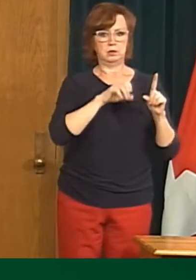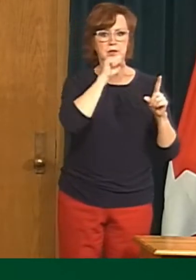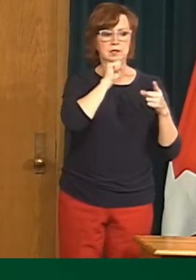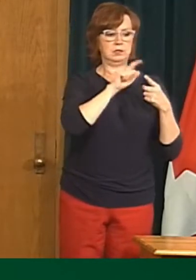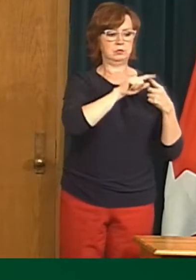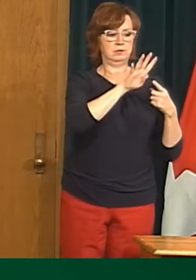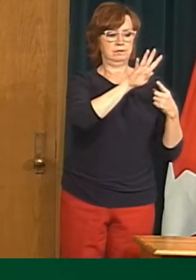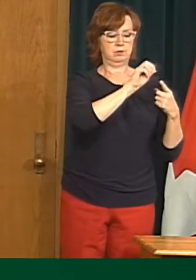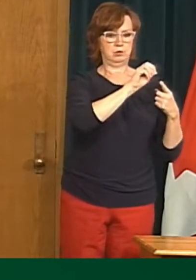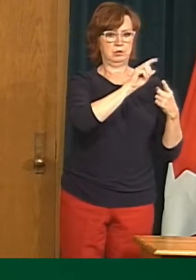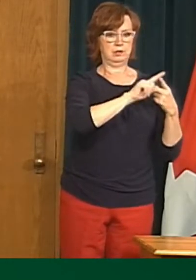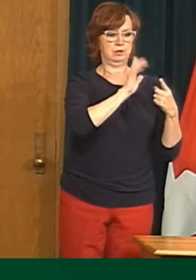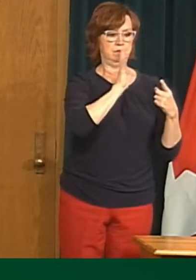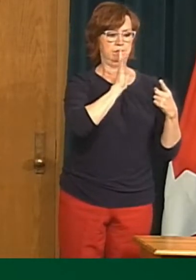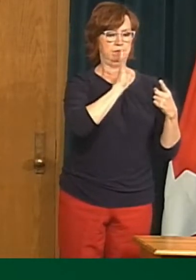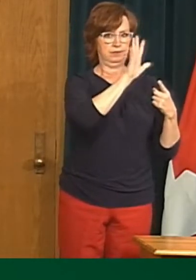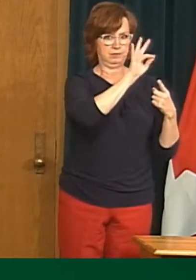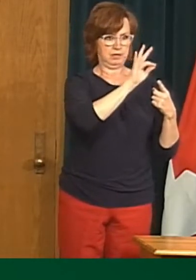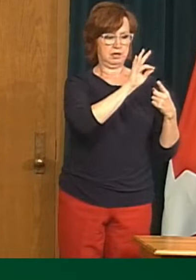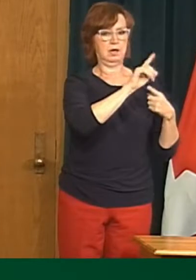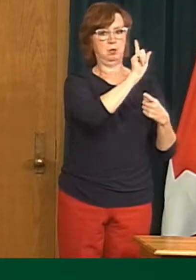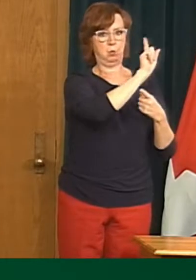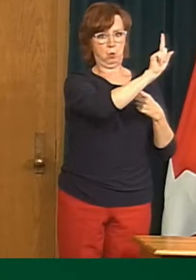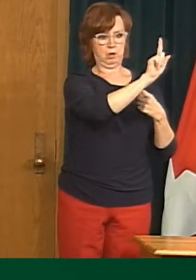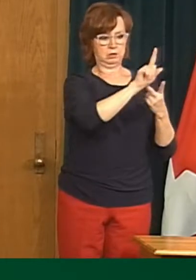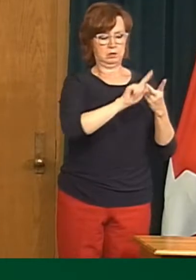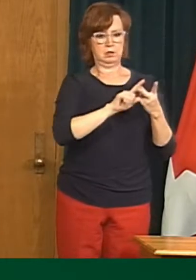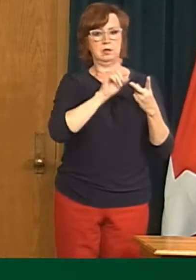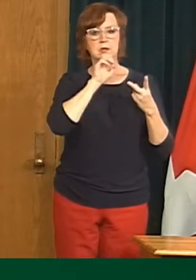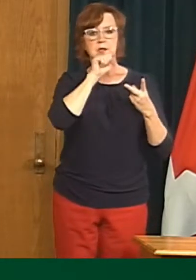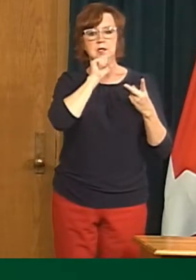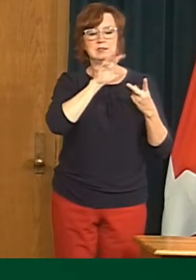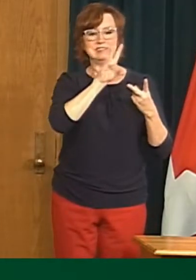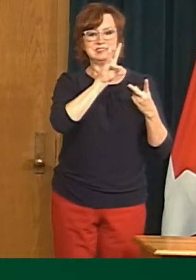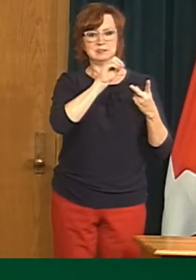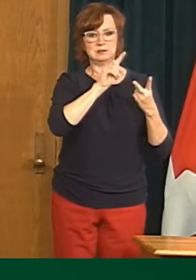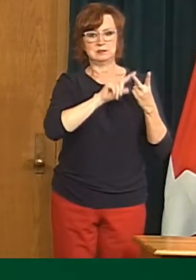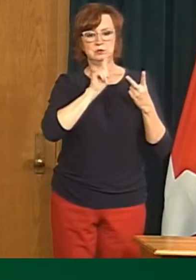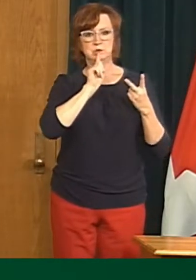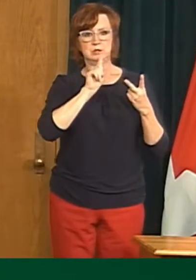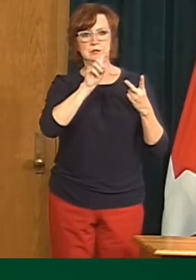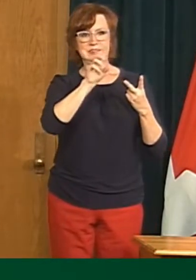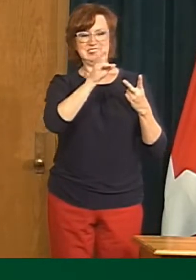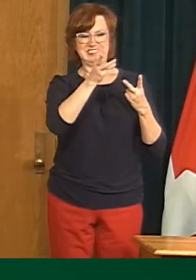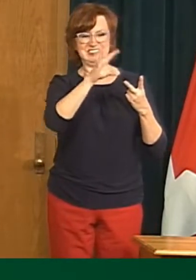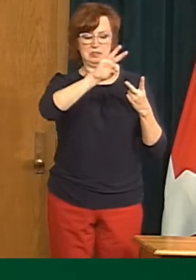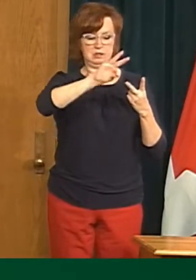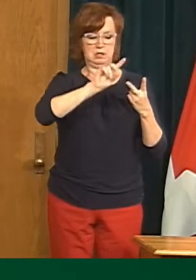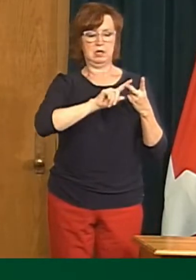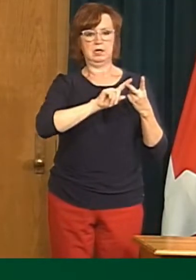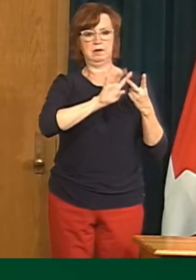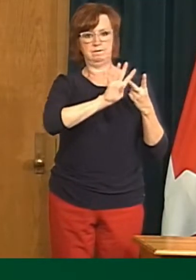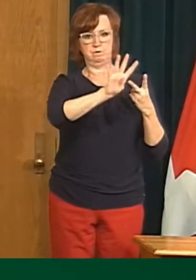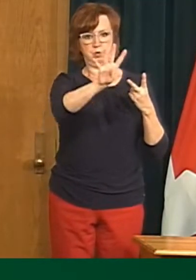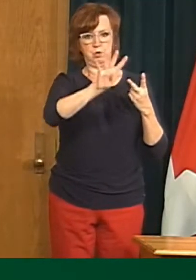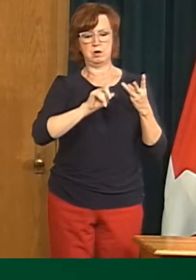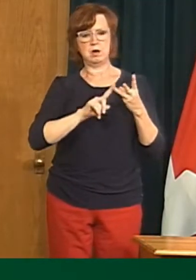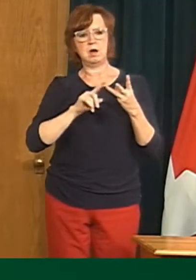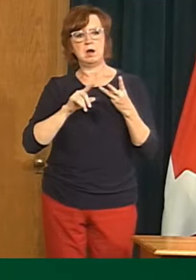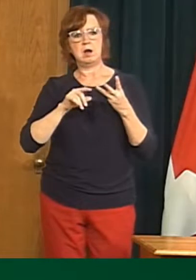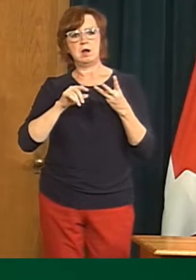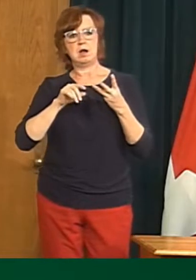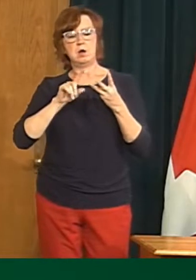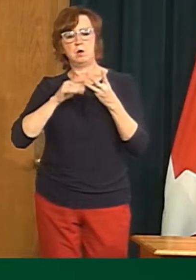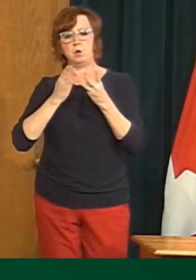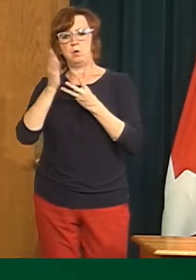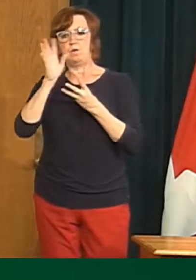59, 4 deaths in a range from 60 to 79, and 3 deaths in individuals who